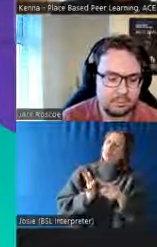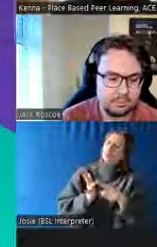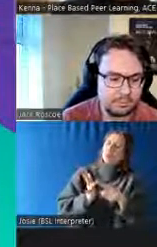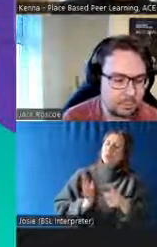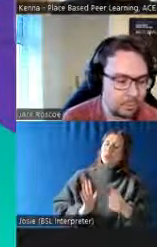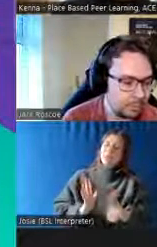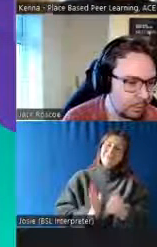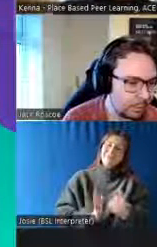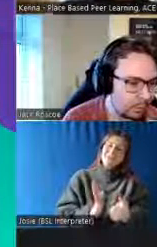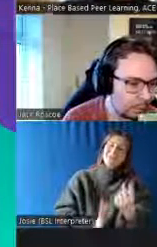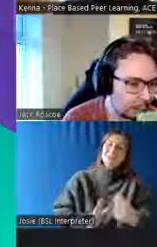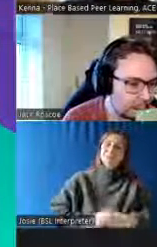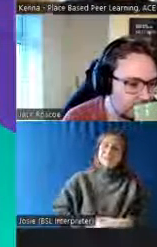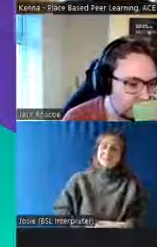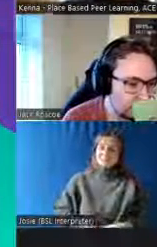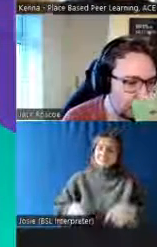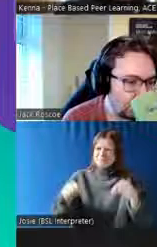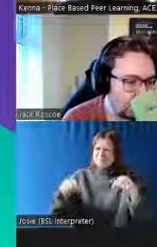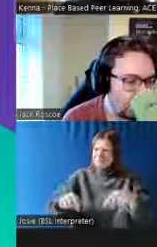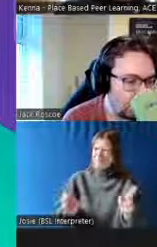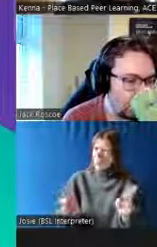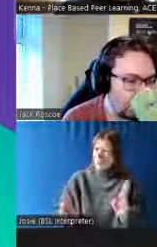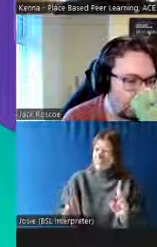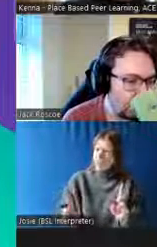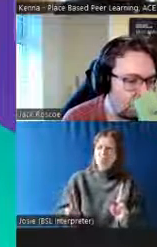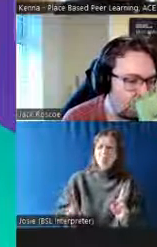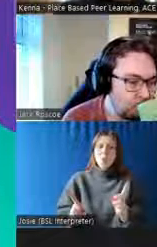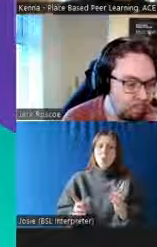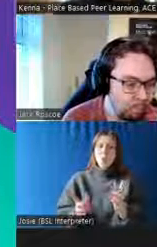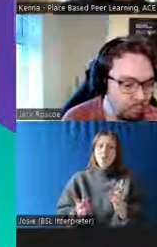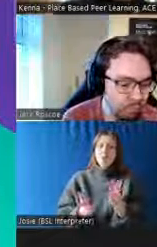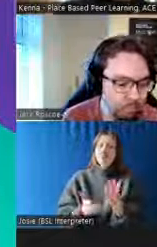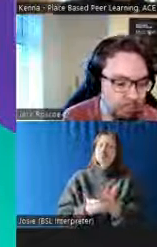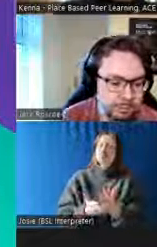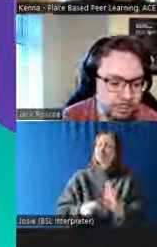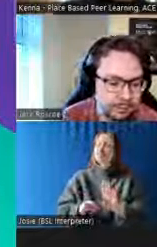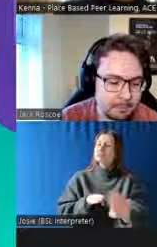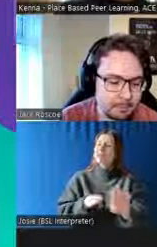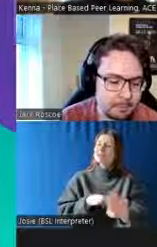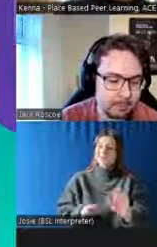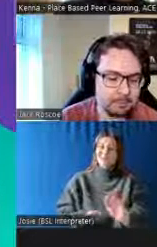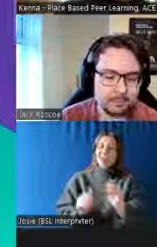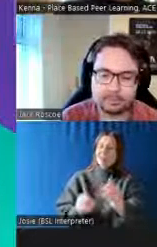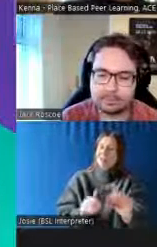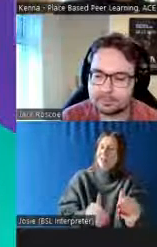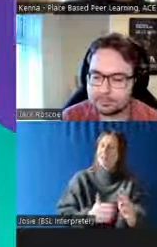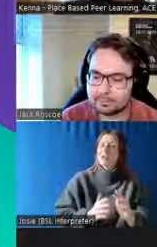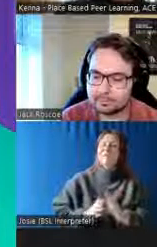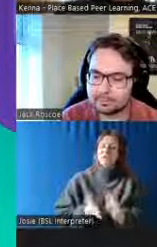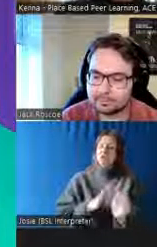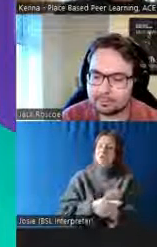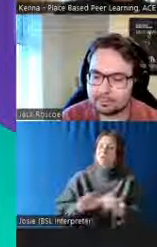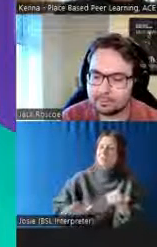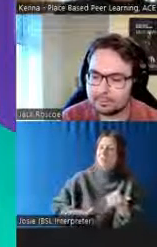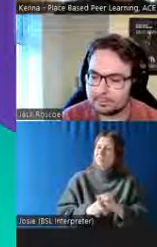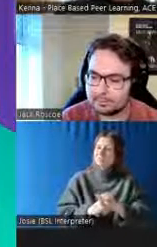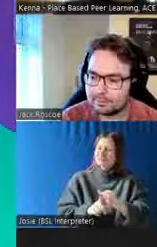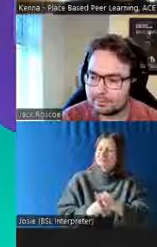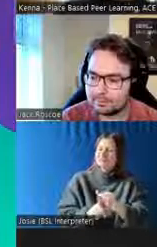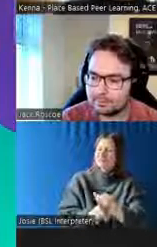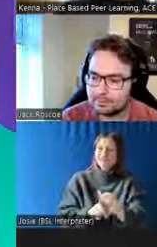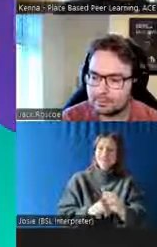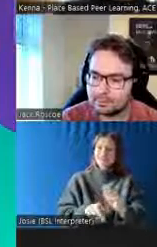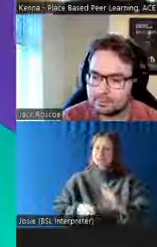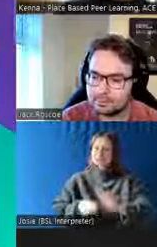here these are intended to be practical sessions to help you build skills, develop your practice, and solve